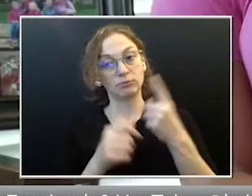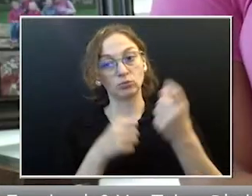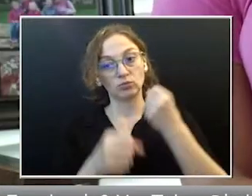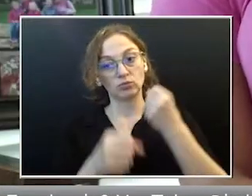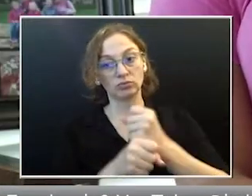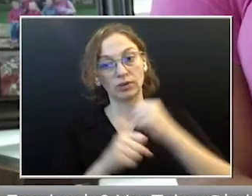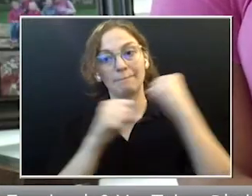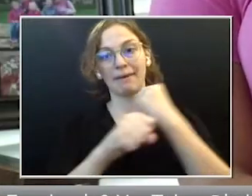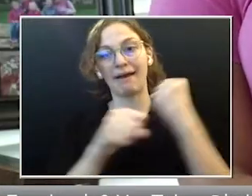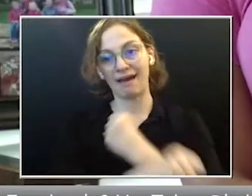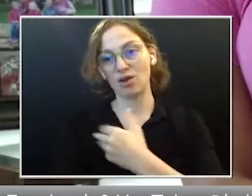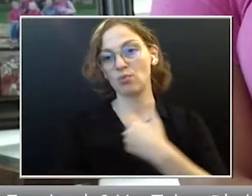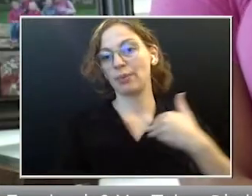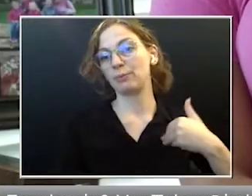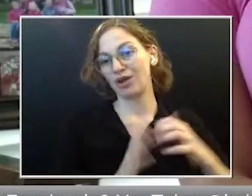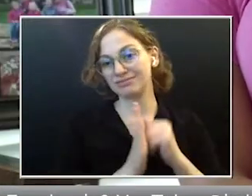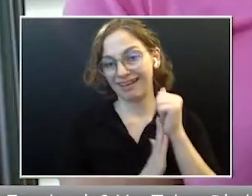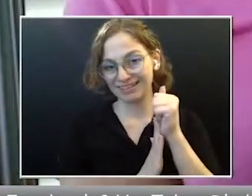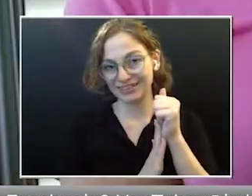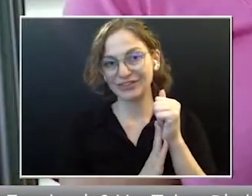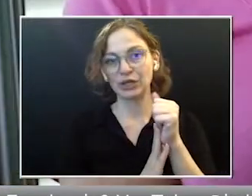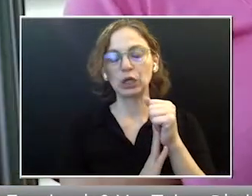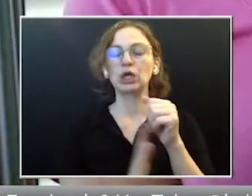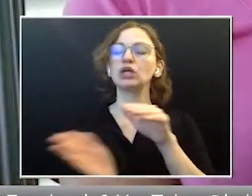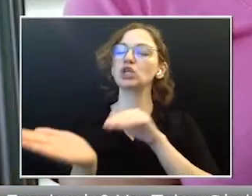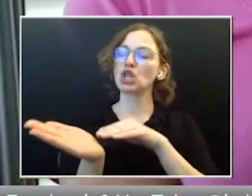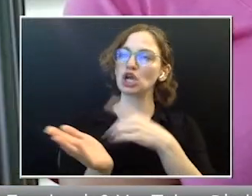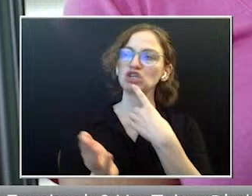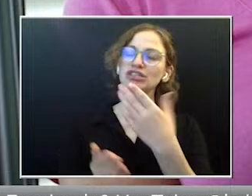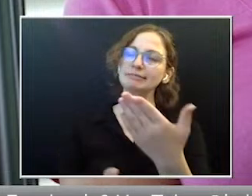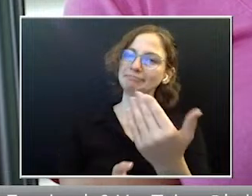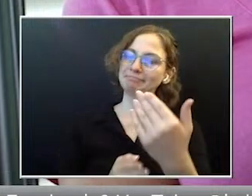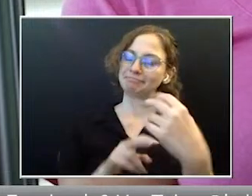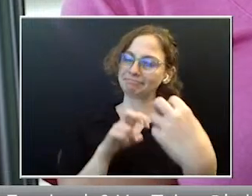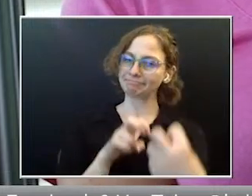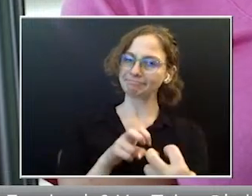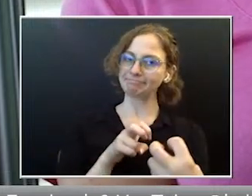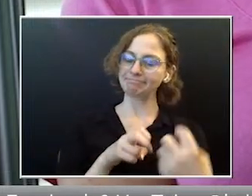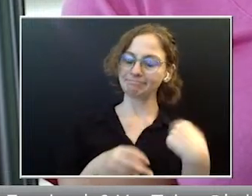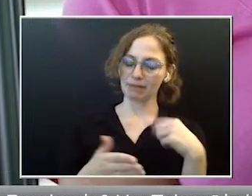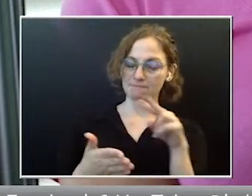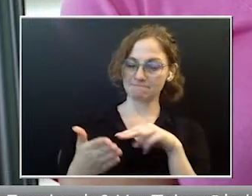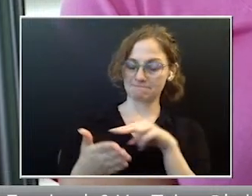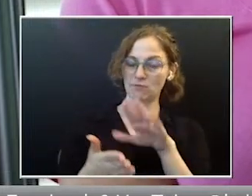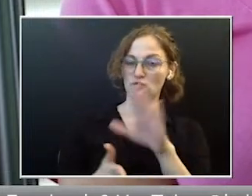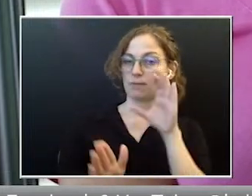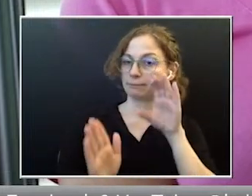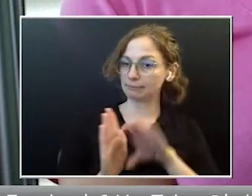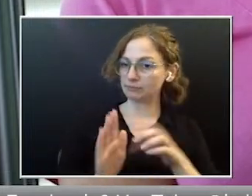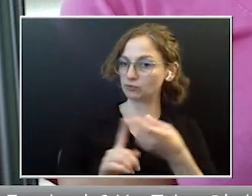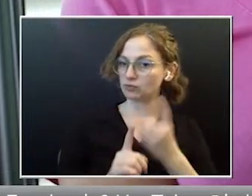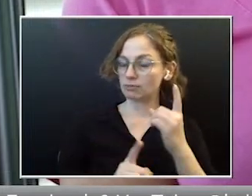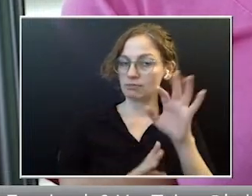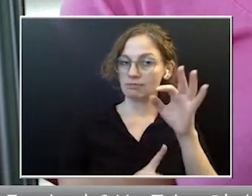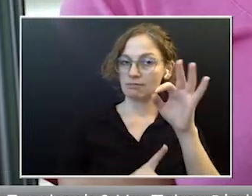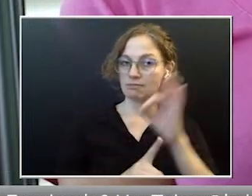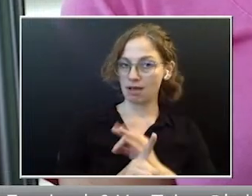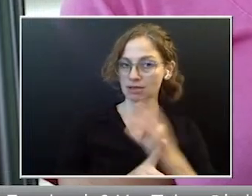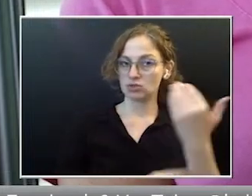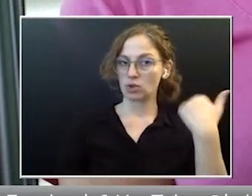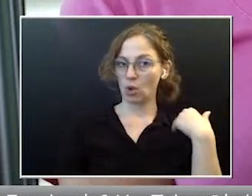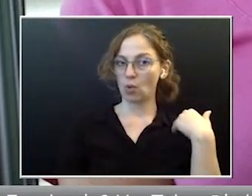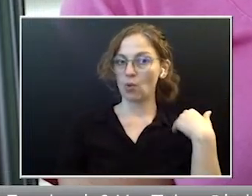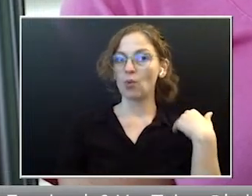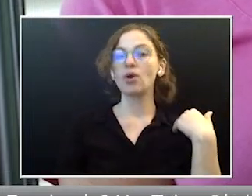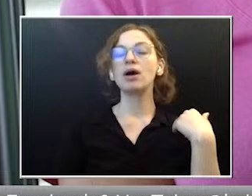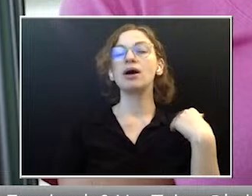said, I need you to sit down. You sit down a minute. And she said, I'm looking at your films from when you were here 9 months ago. And she said, it looks like I am looking